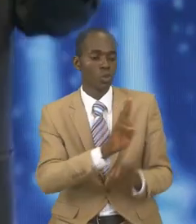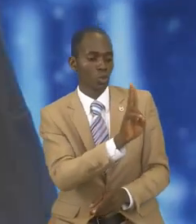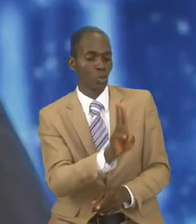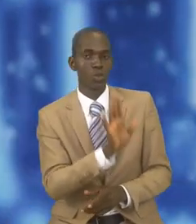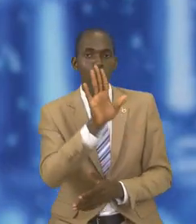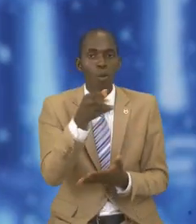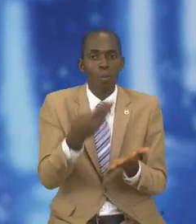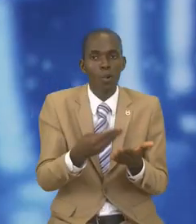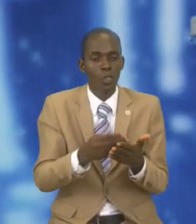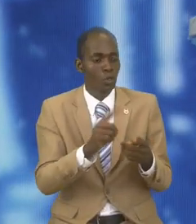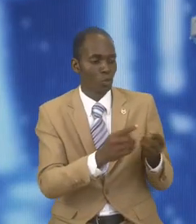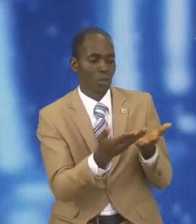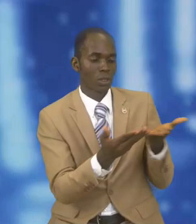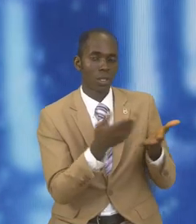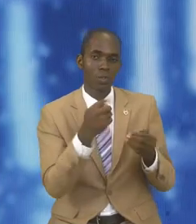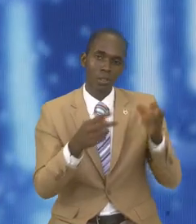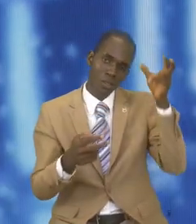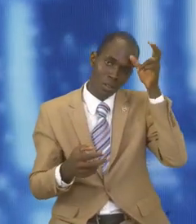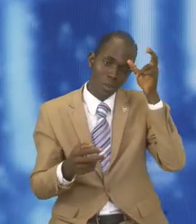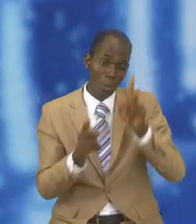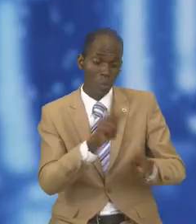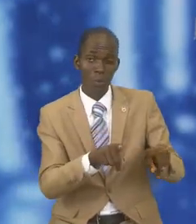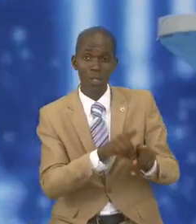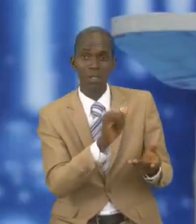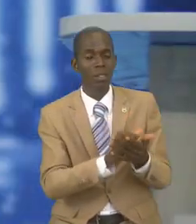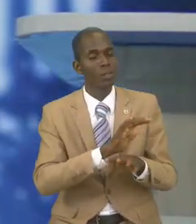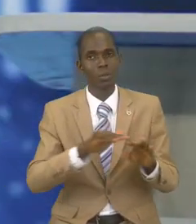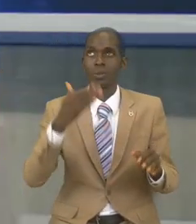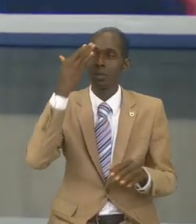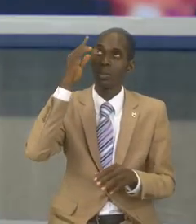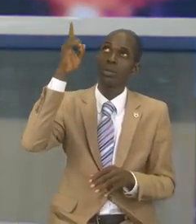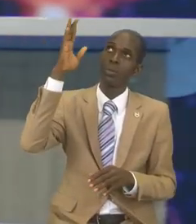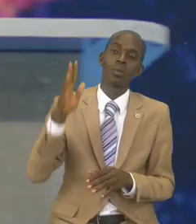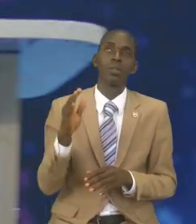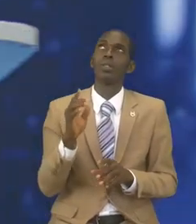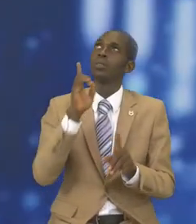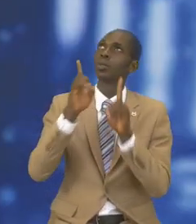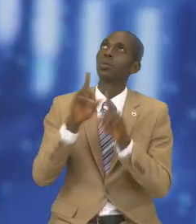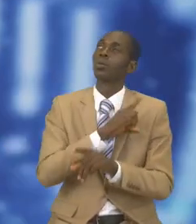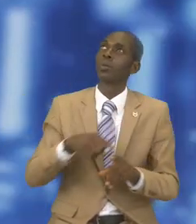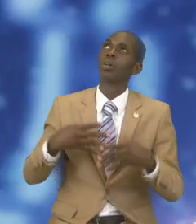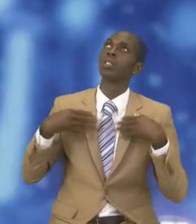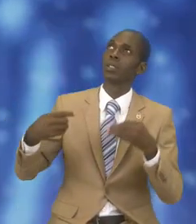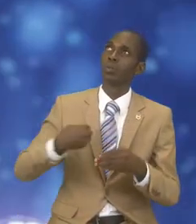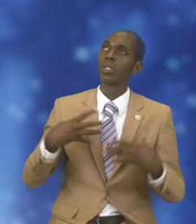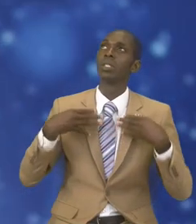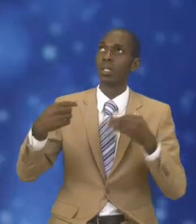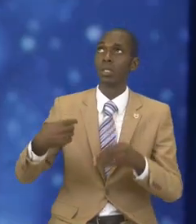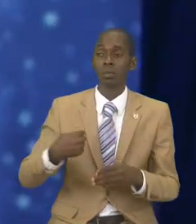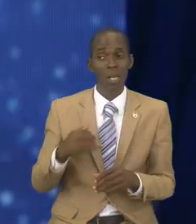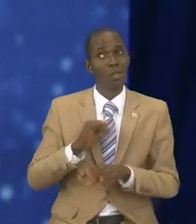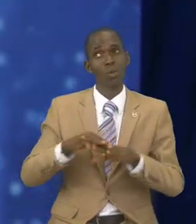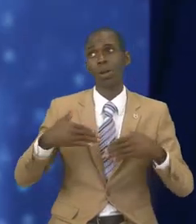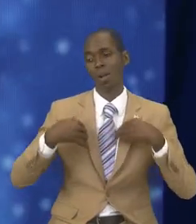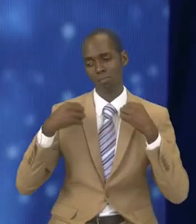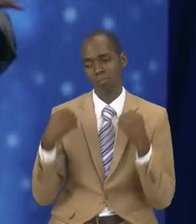to serve the devil. Those people don't know God. Oh God, heal me, heal me. You know, I've not had strength now to go